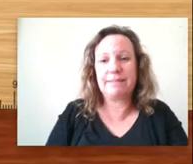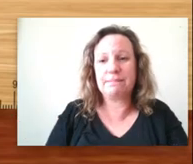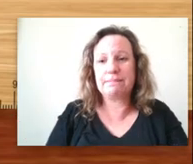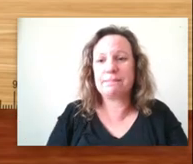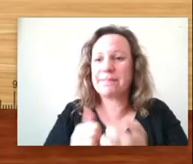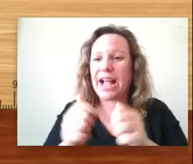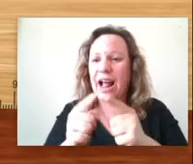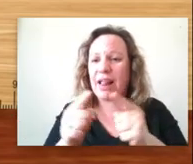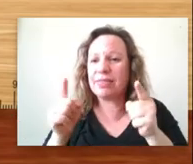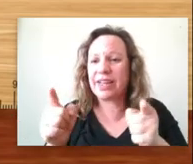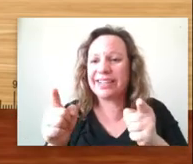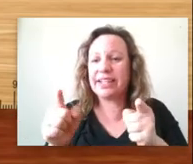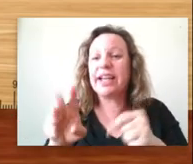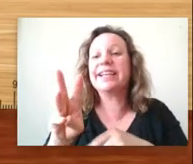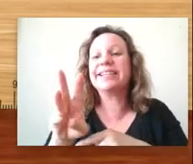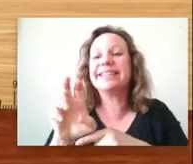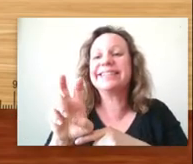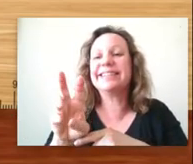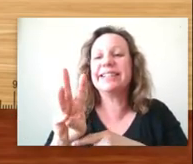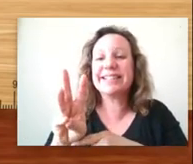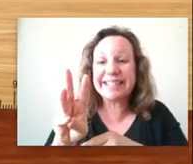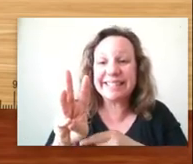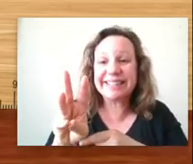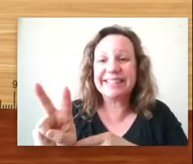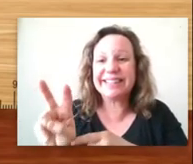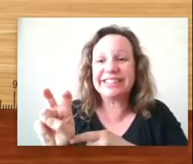The marker is 6 inches long.